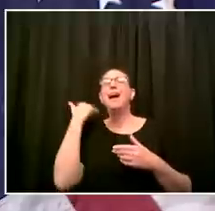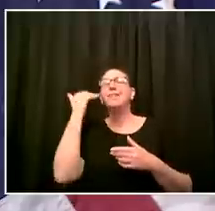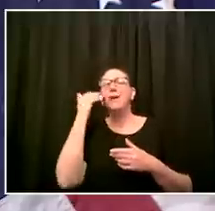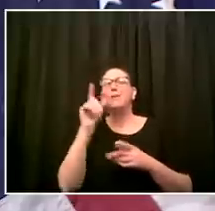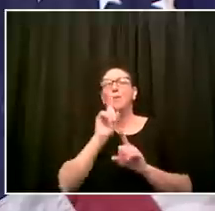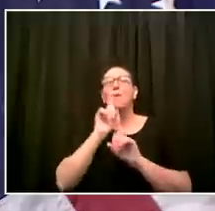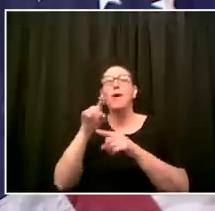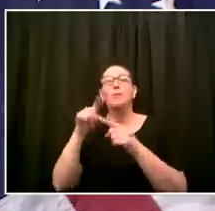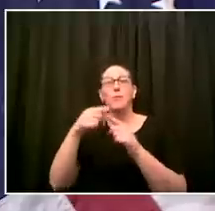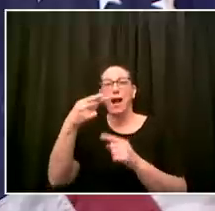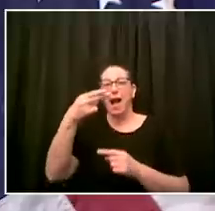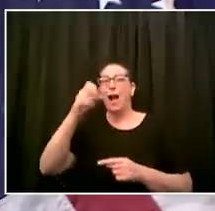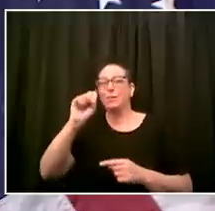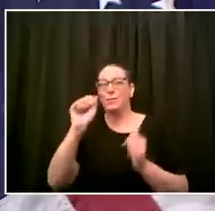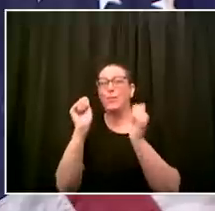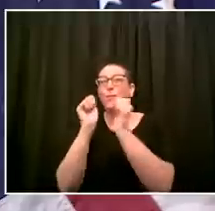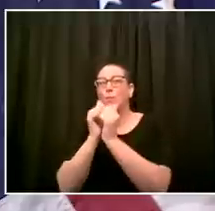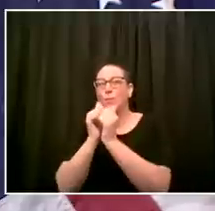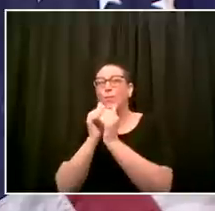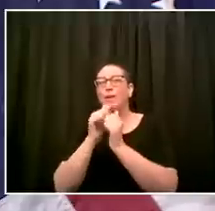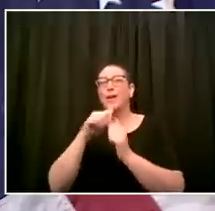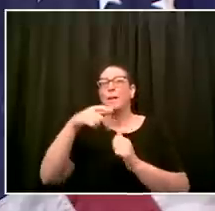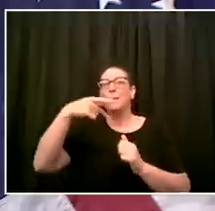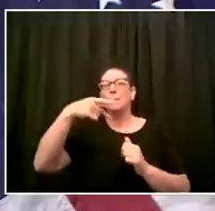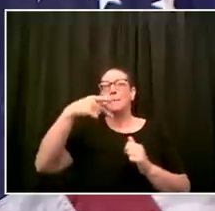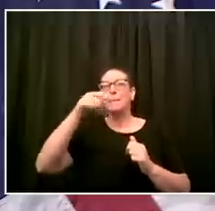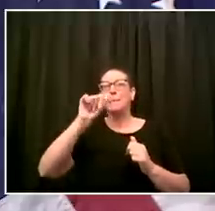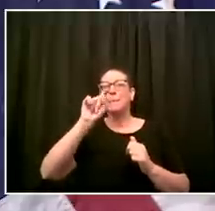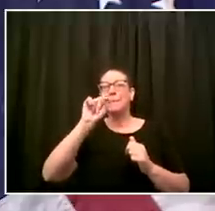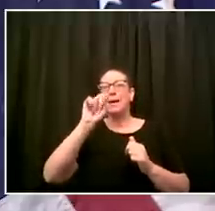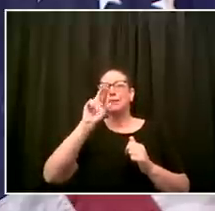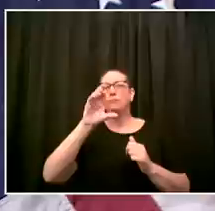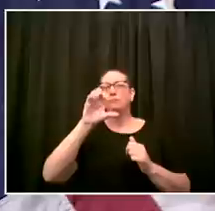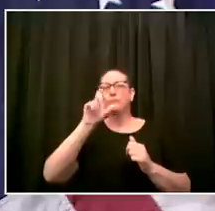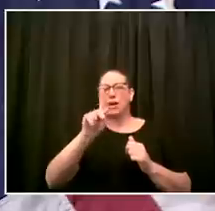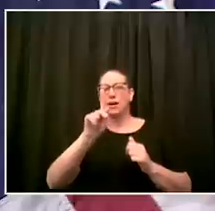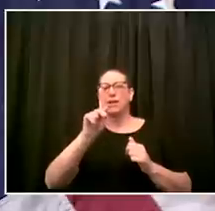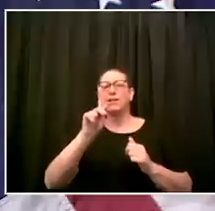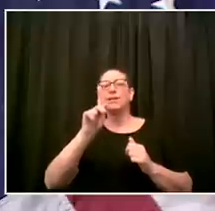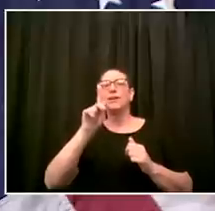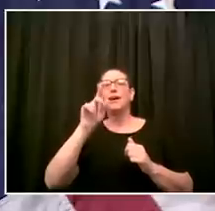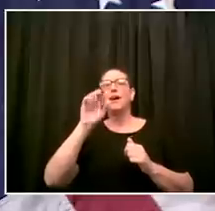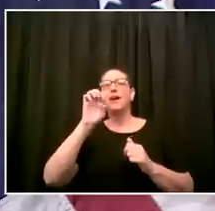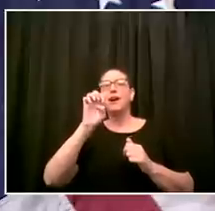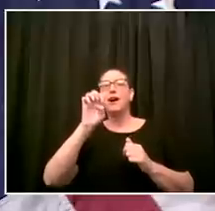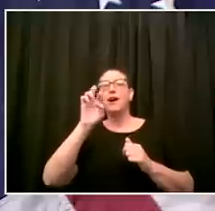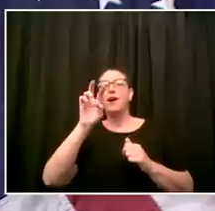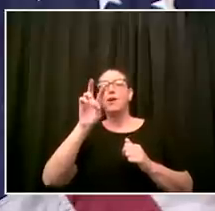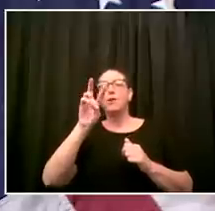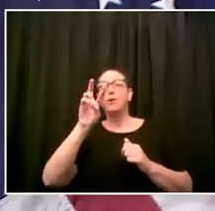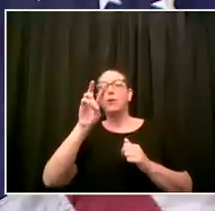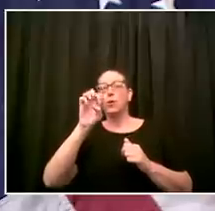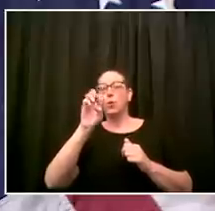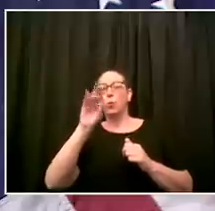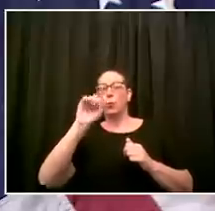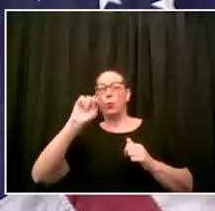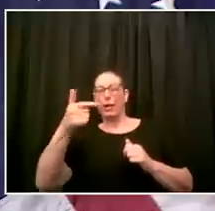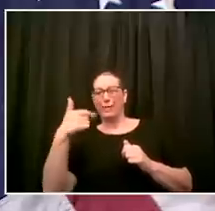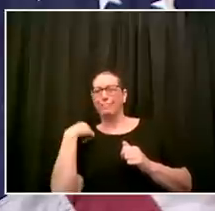behind me in high school and i used to think i was tall until the day i was walking down the hallway in high school and patrick ewing walked by for the first time and